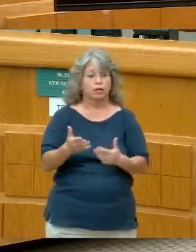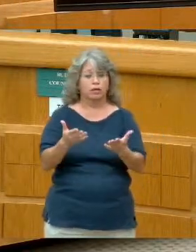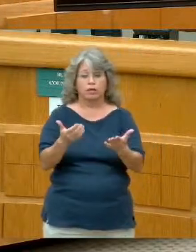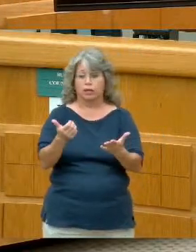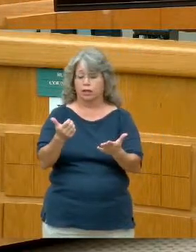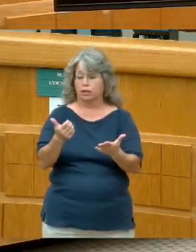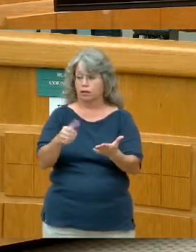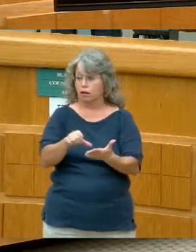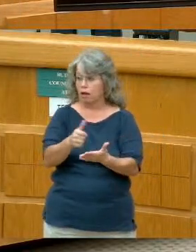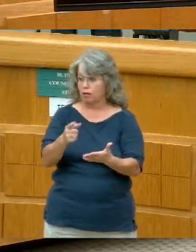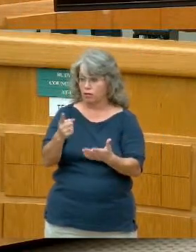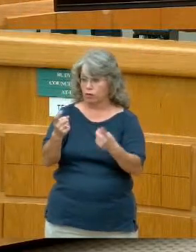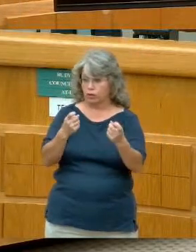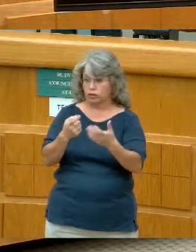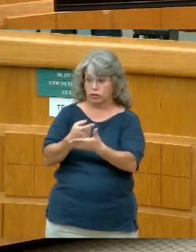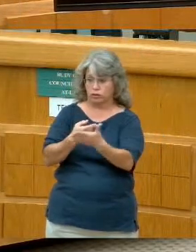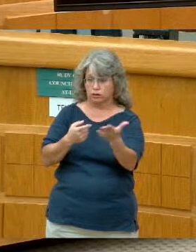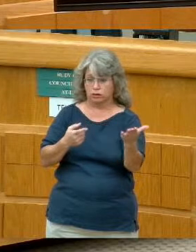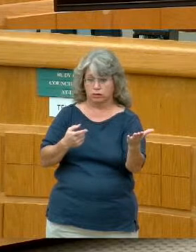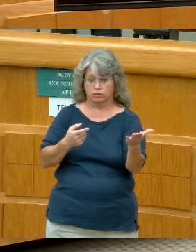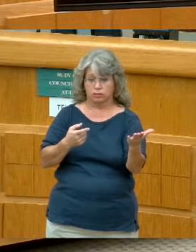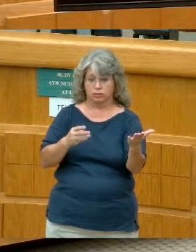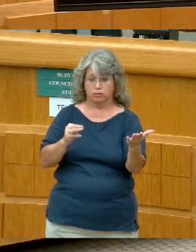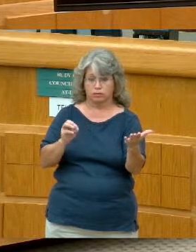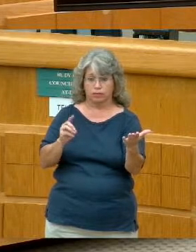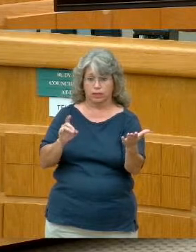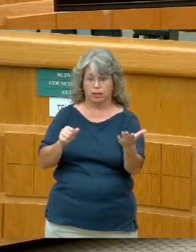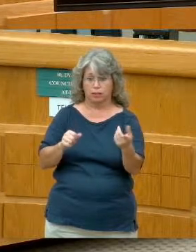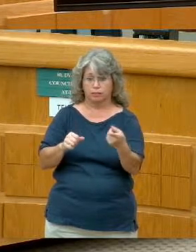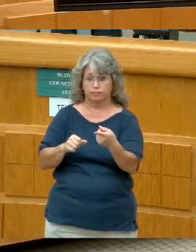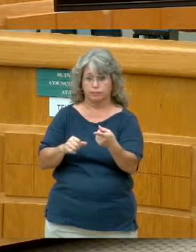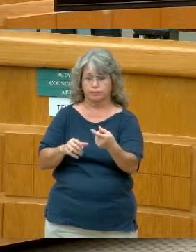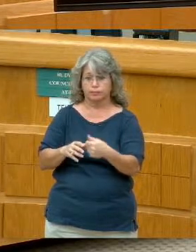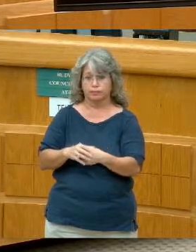Thank you. Are there any other questions?